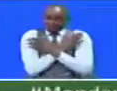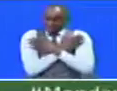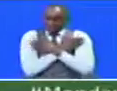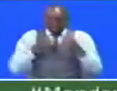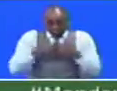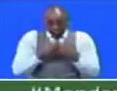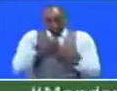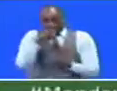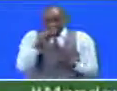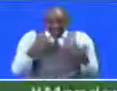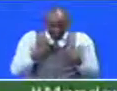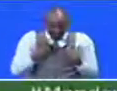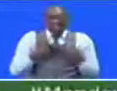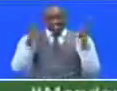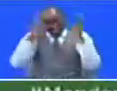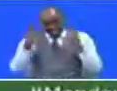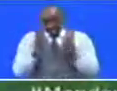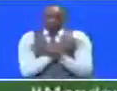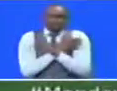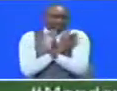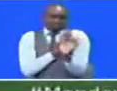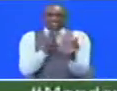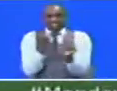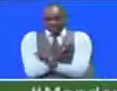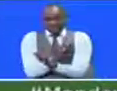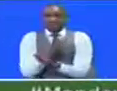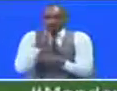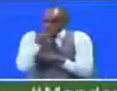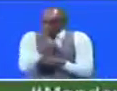outside the FIFA window for international friendlies and will be used in preparation for the